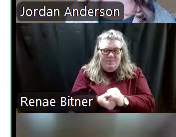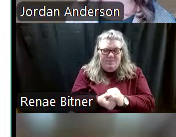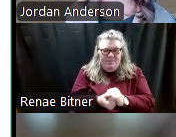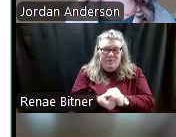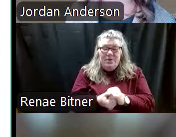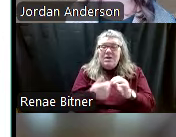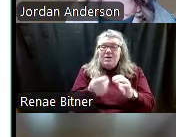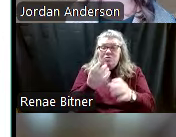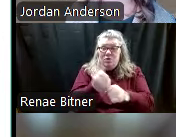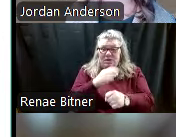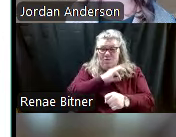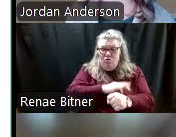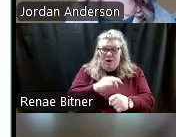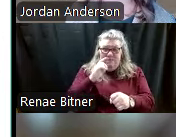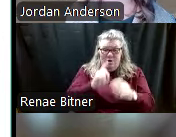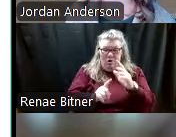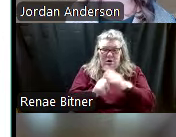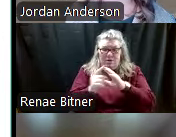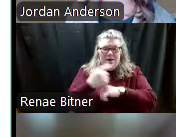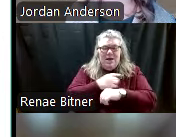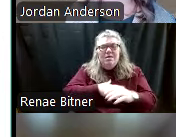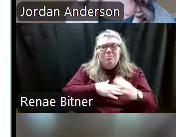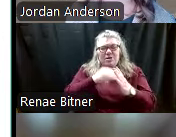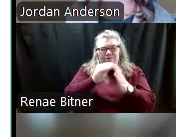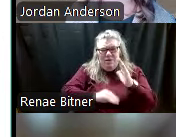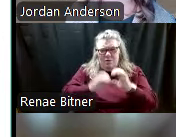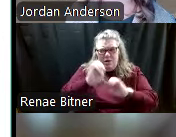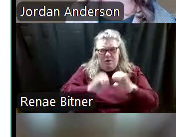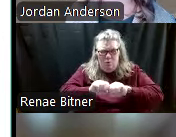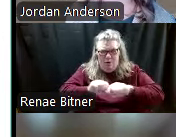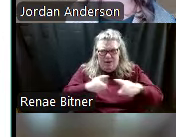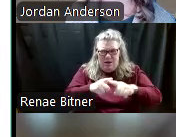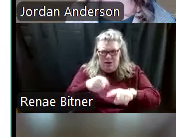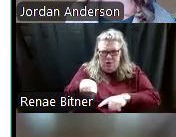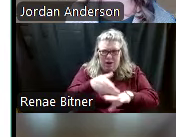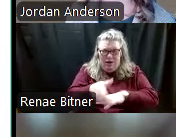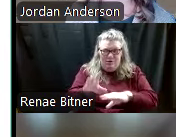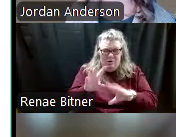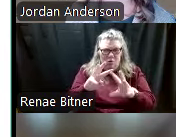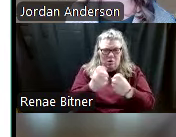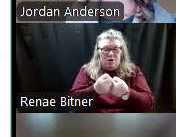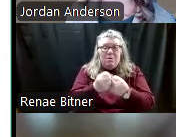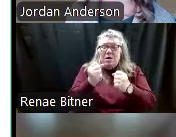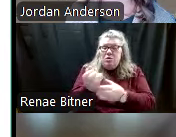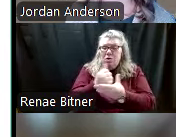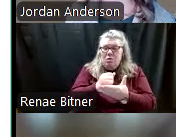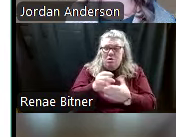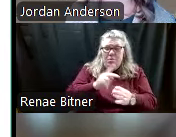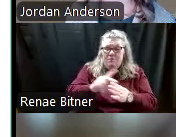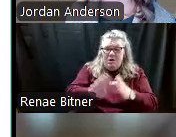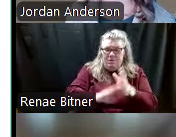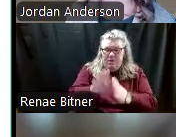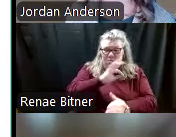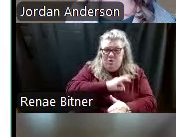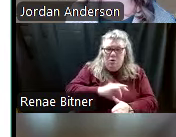To receive credit for your attendance today, please fill out the evaluation that will be sent to you after the session. You can earn professional development credits in social work